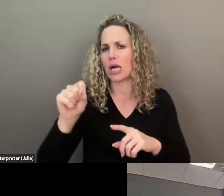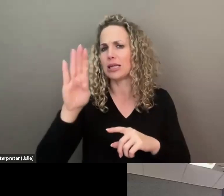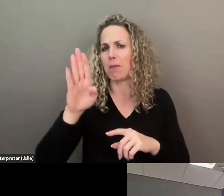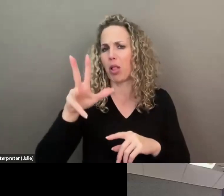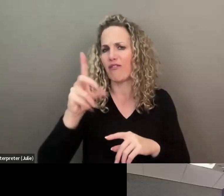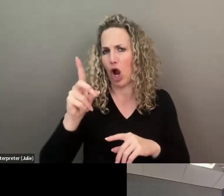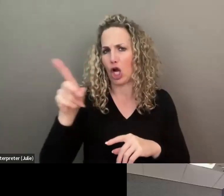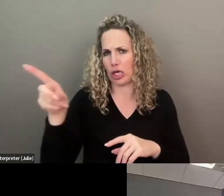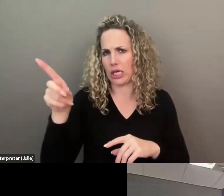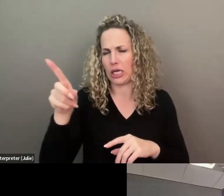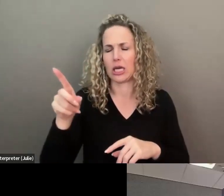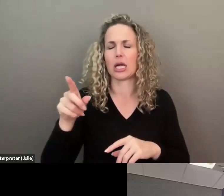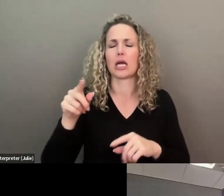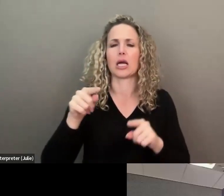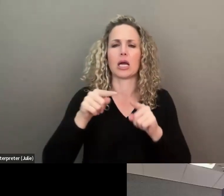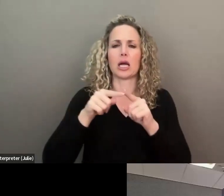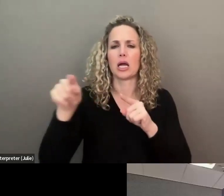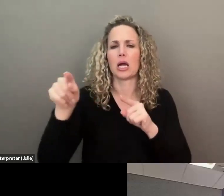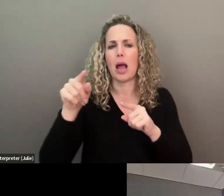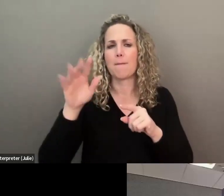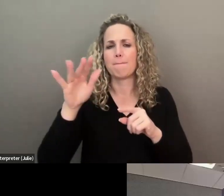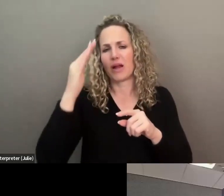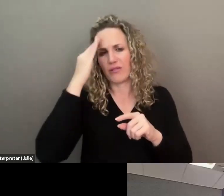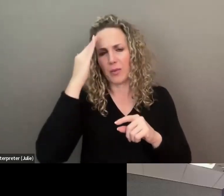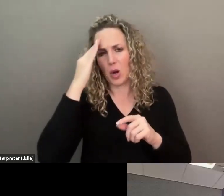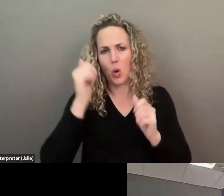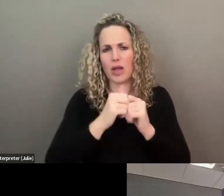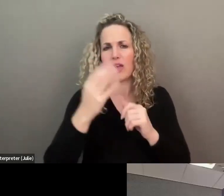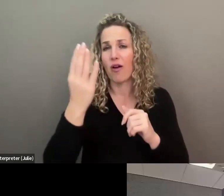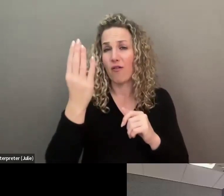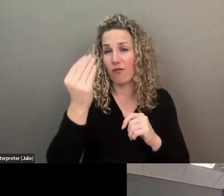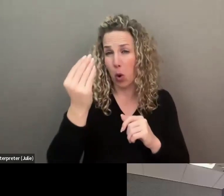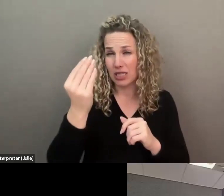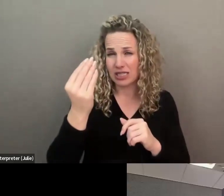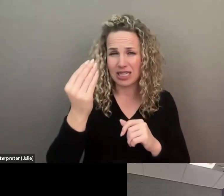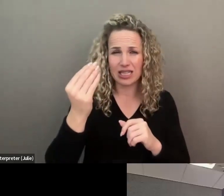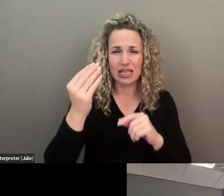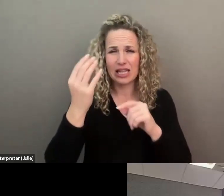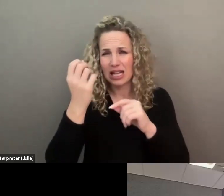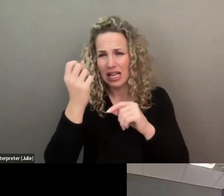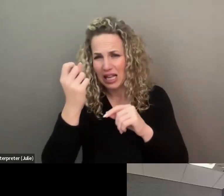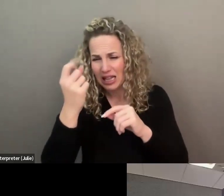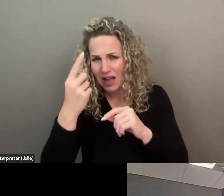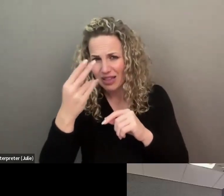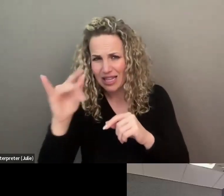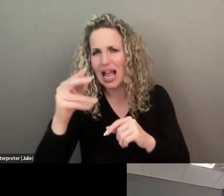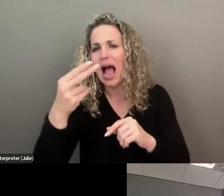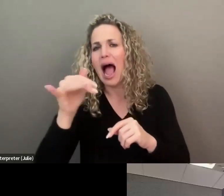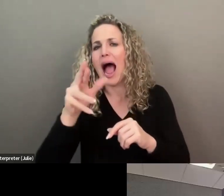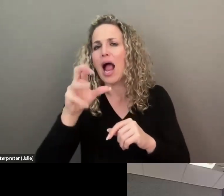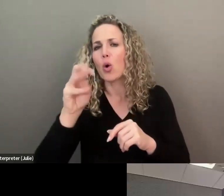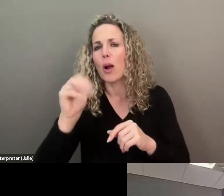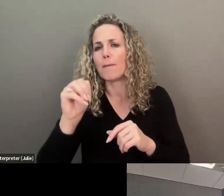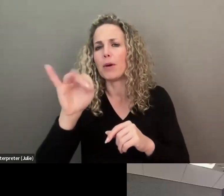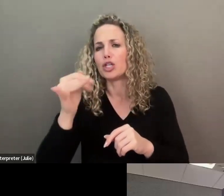Stockton Boulevard, how it runs, and you're familiar with like 14th, Lemon Hill area, you know where Hiram Johnson West Campus,